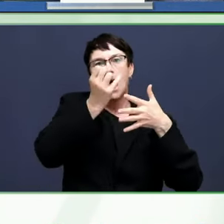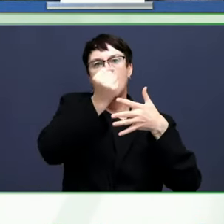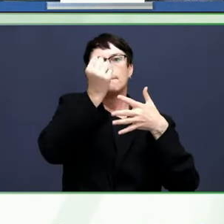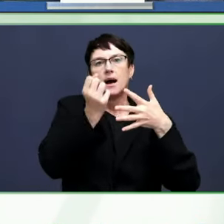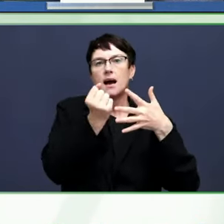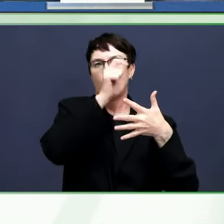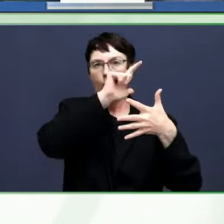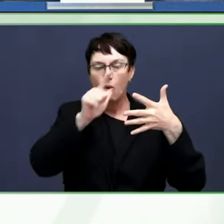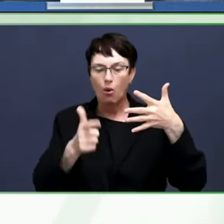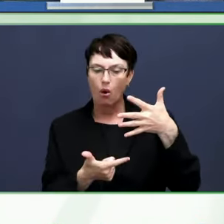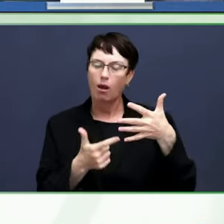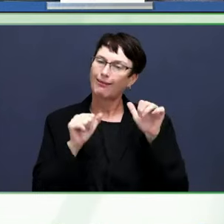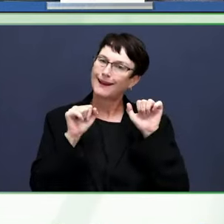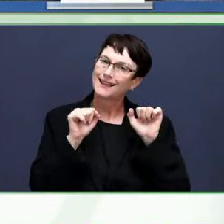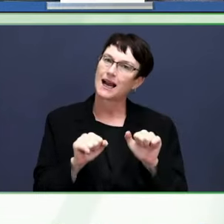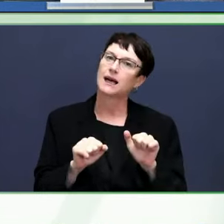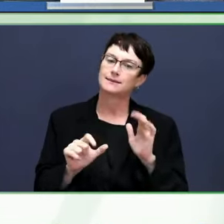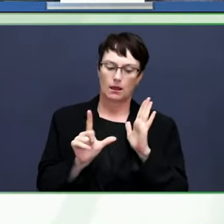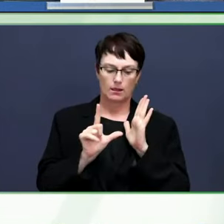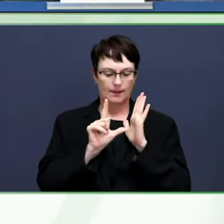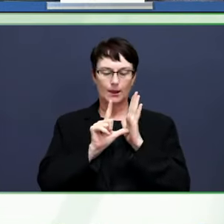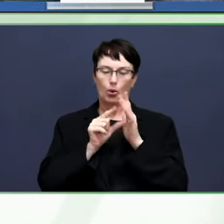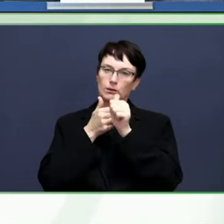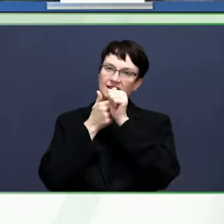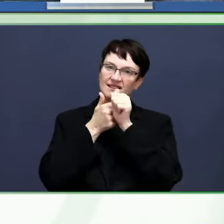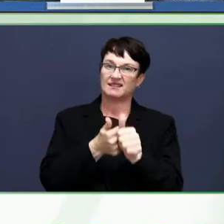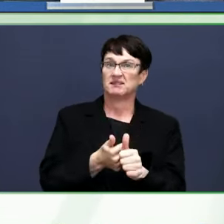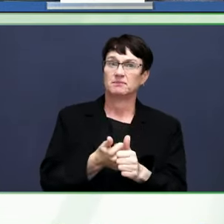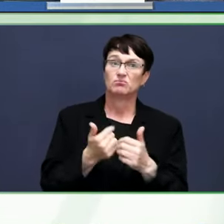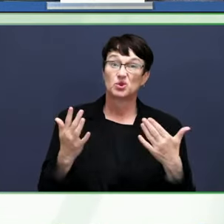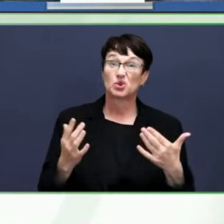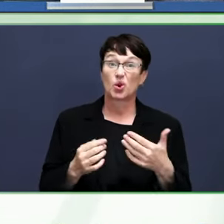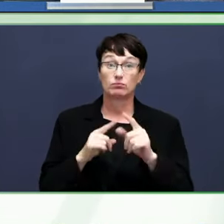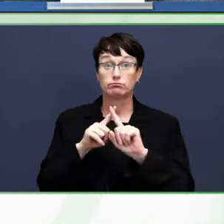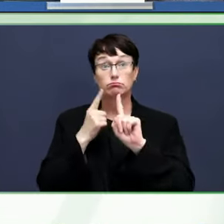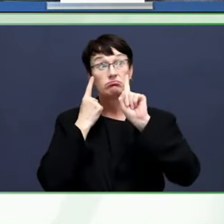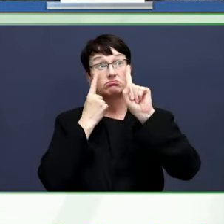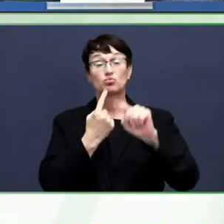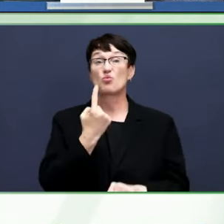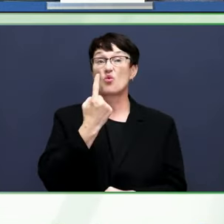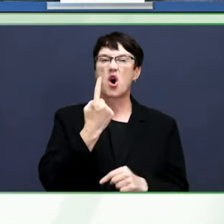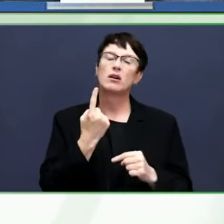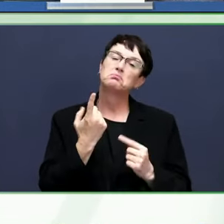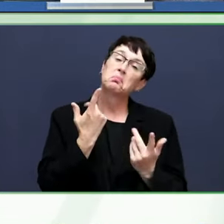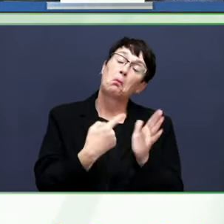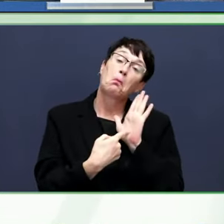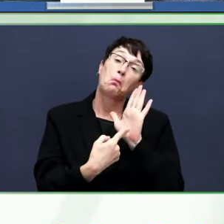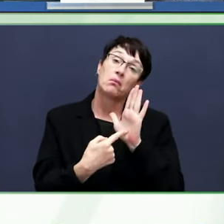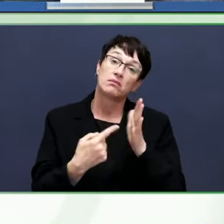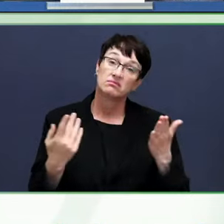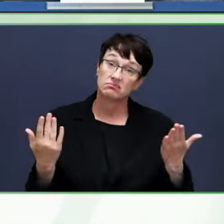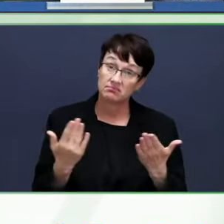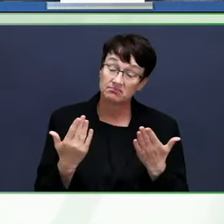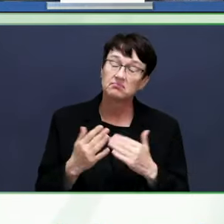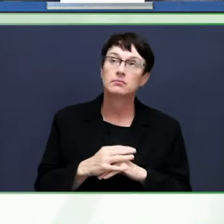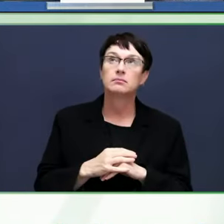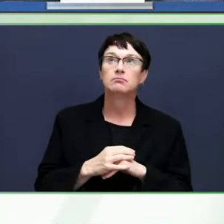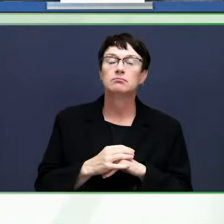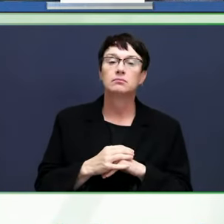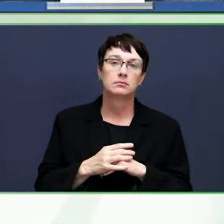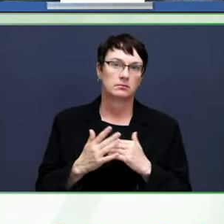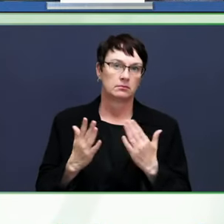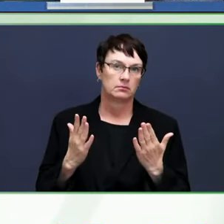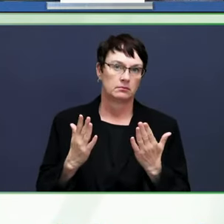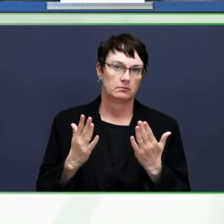goals. For example, support to students is one goal, with indicators of national statistics, and provide all the